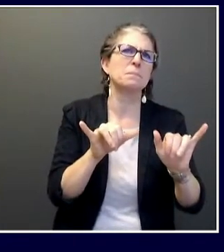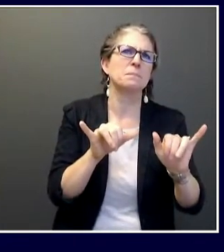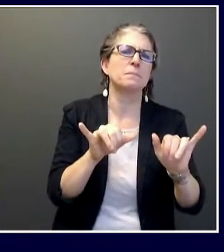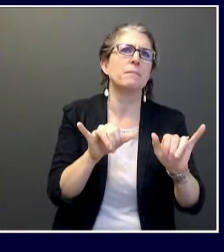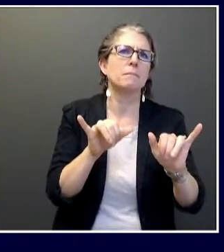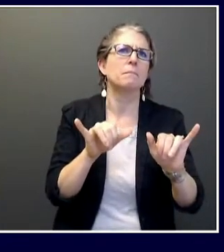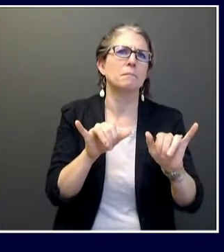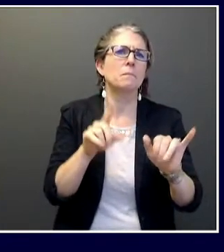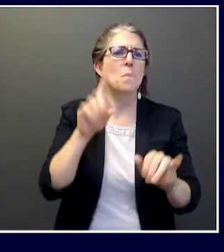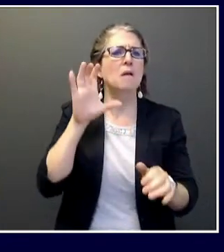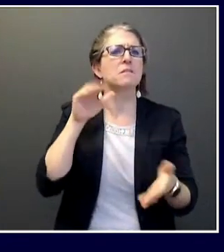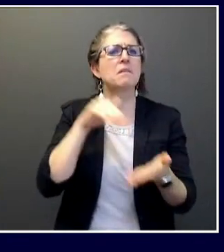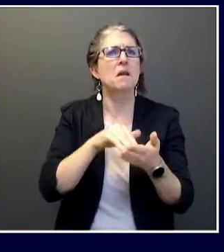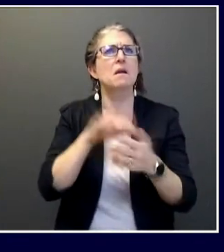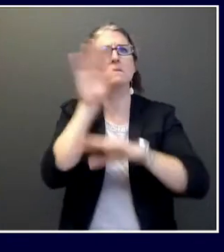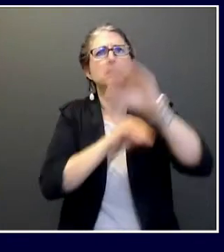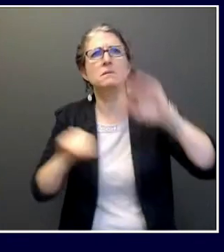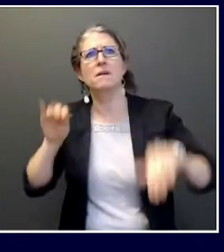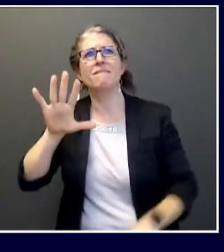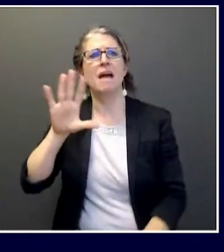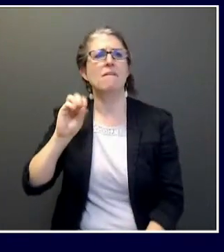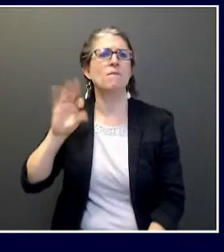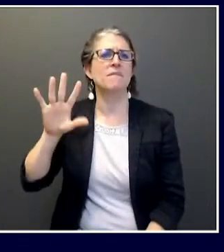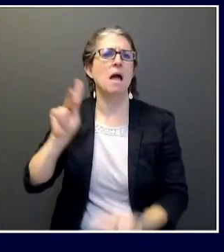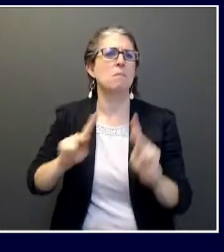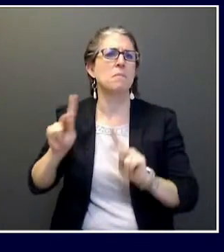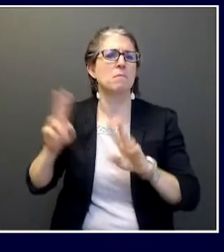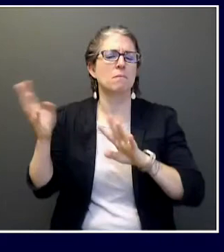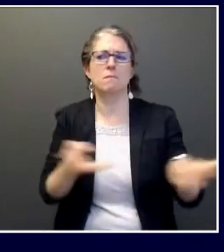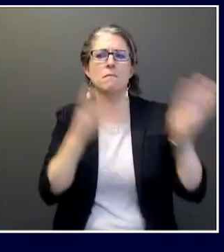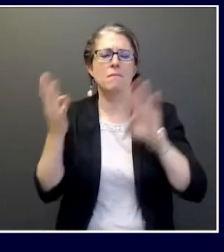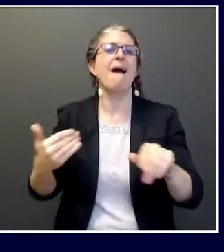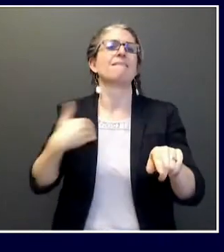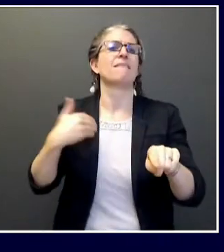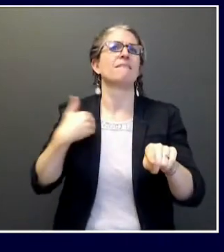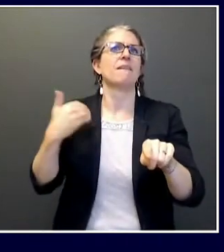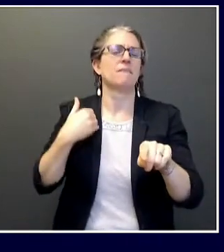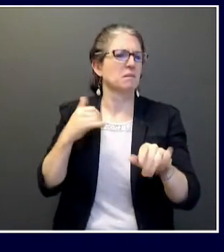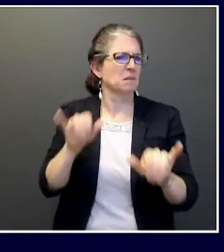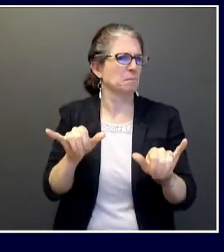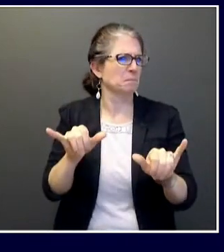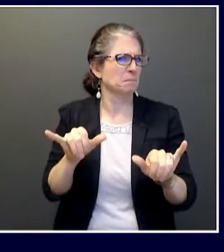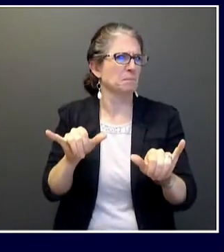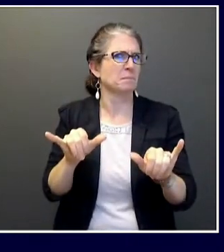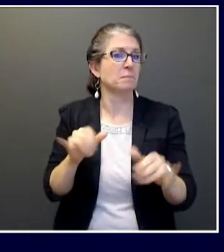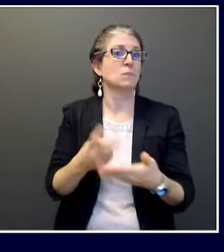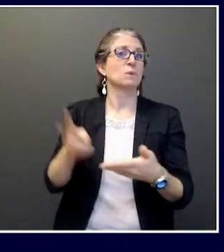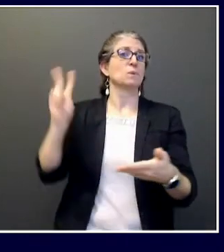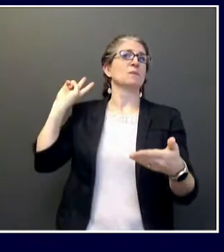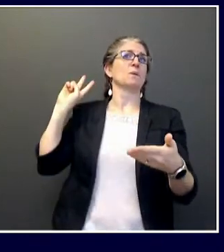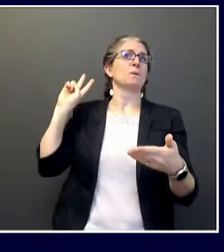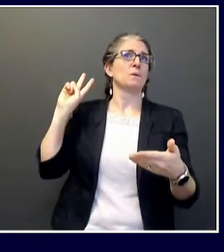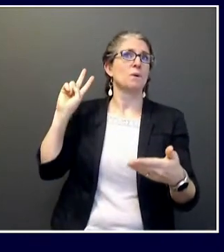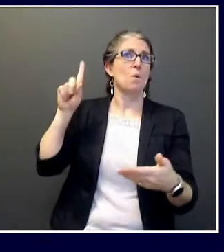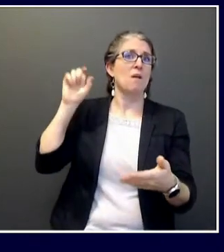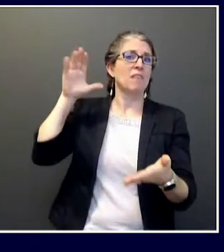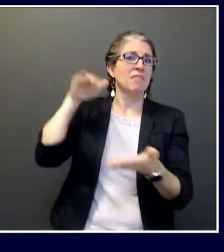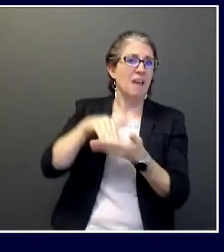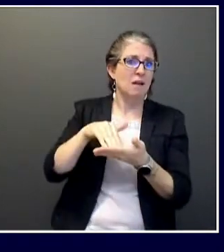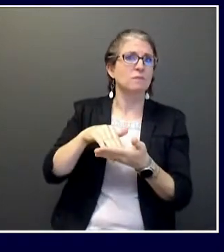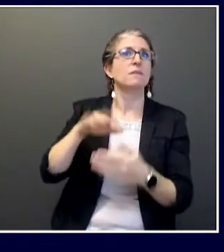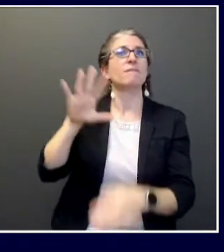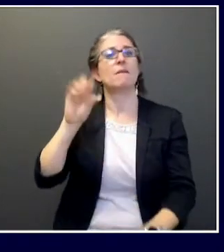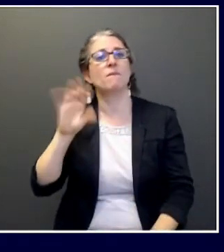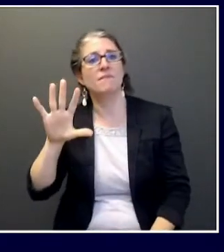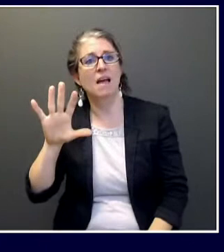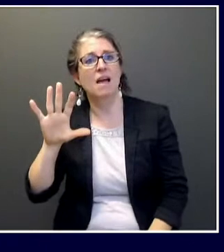at 505 for every 100,000 people. 2 weeks ago, it was 504. In